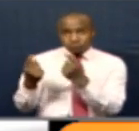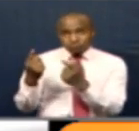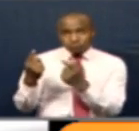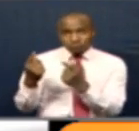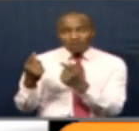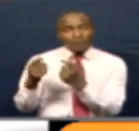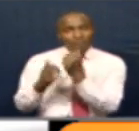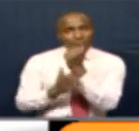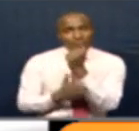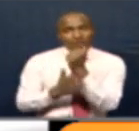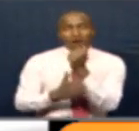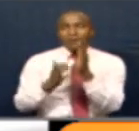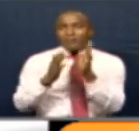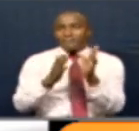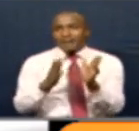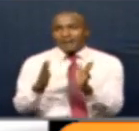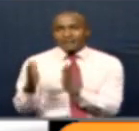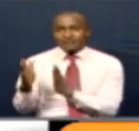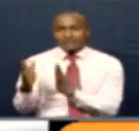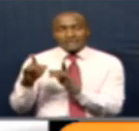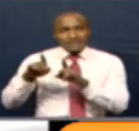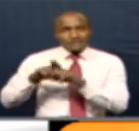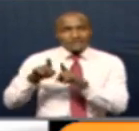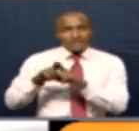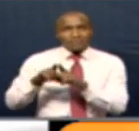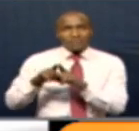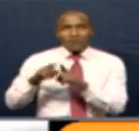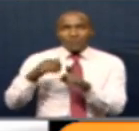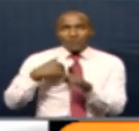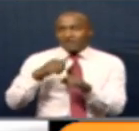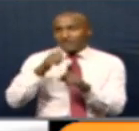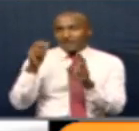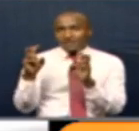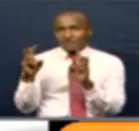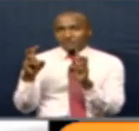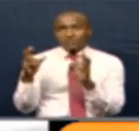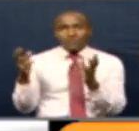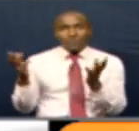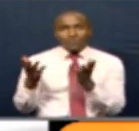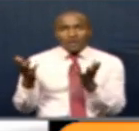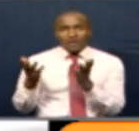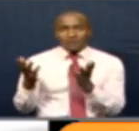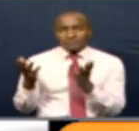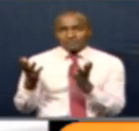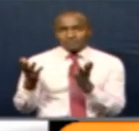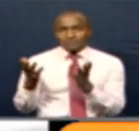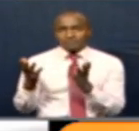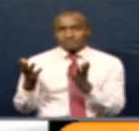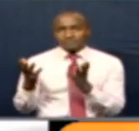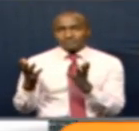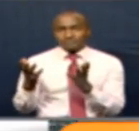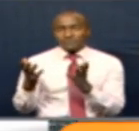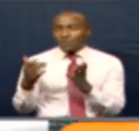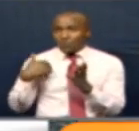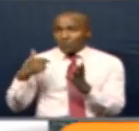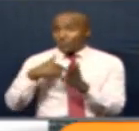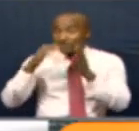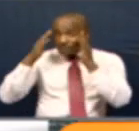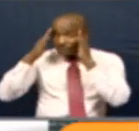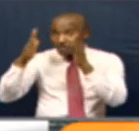planning, we also have a systemic issue whereby we have focused on